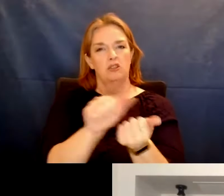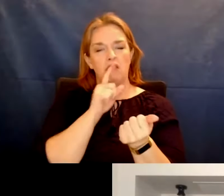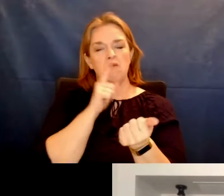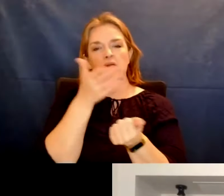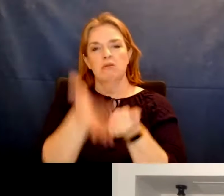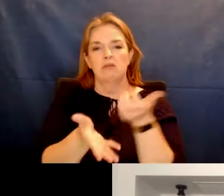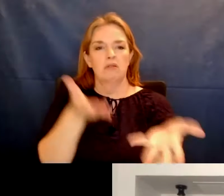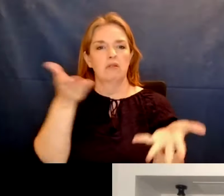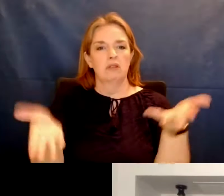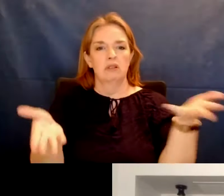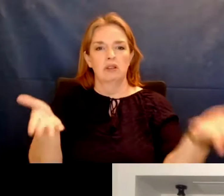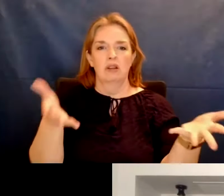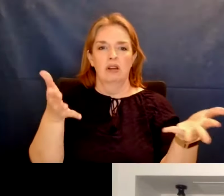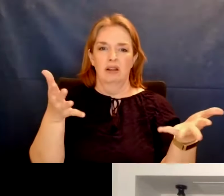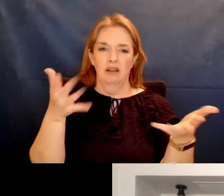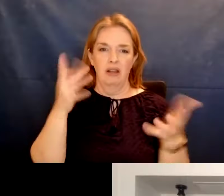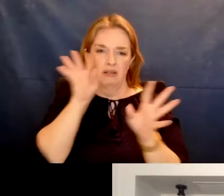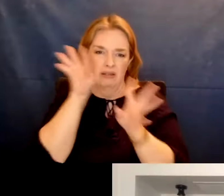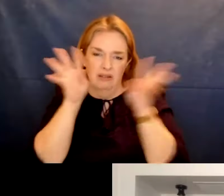and lie red a crime for pain.